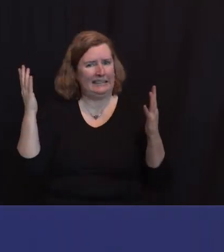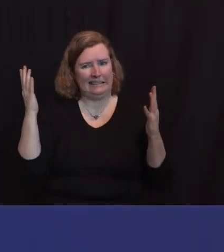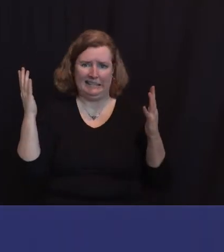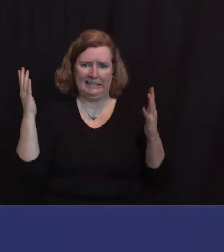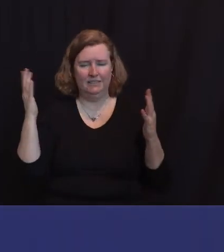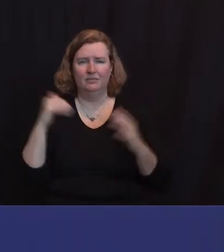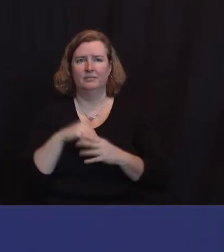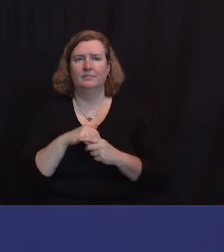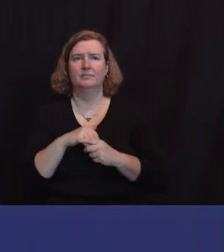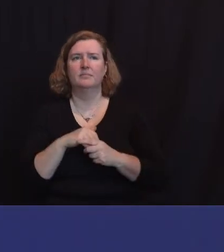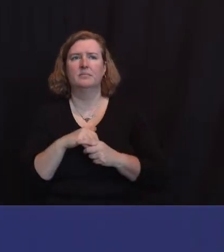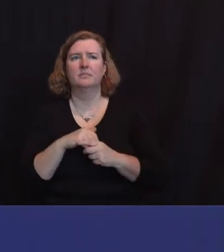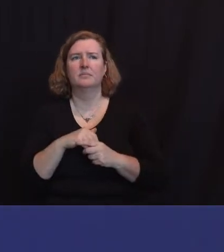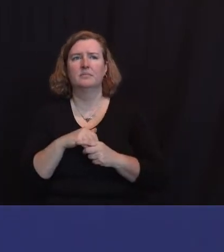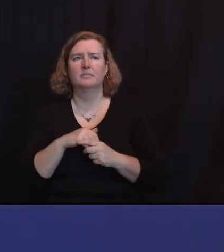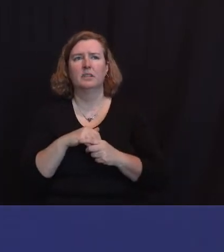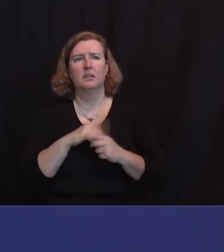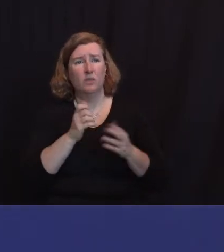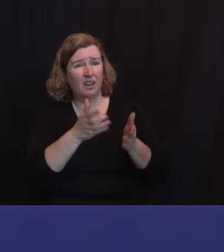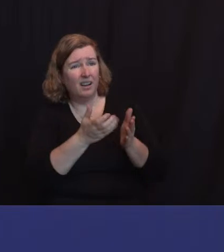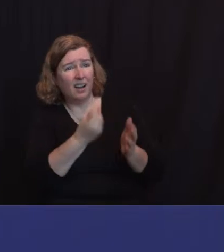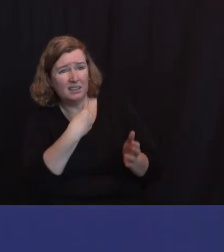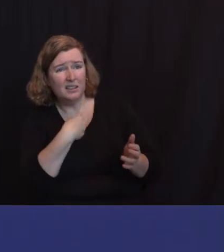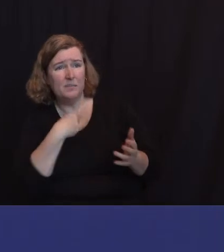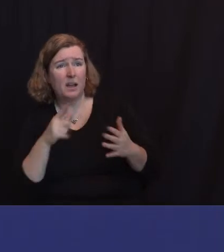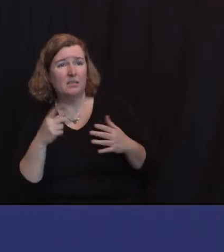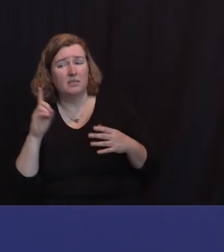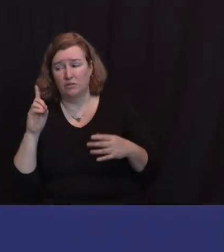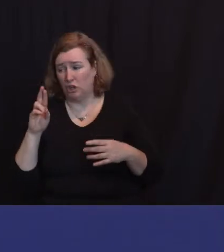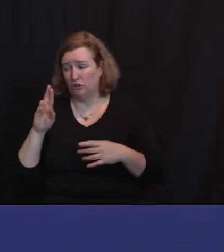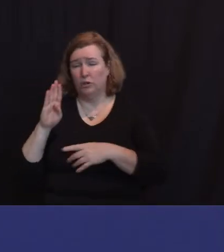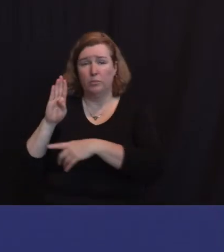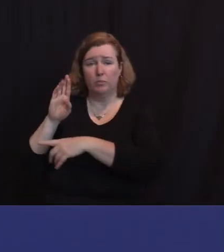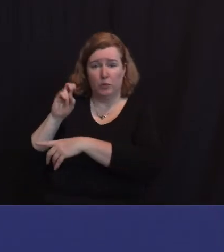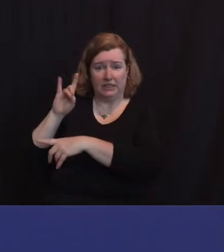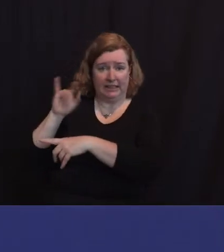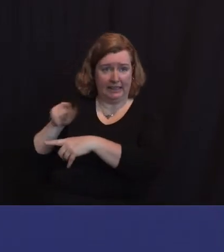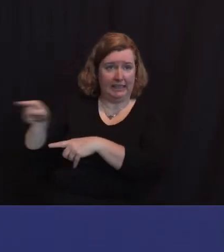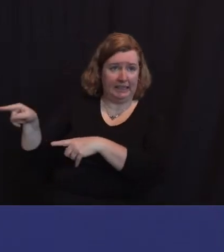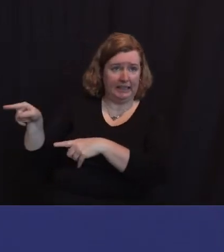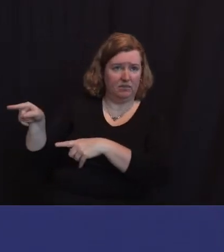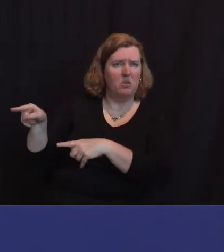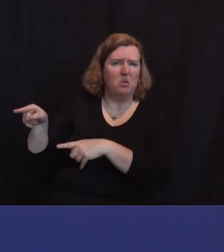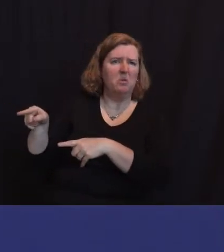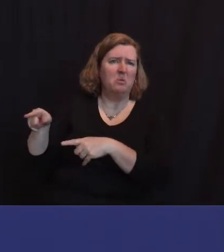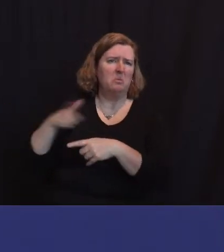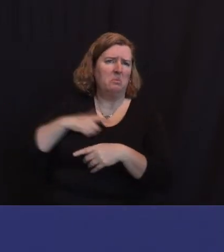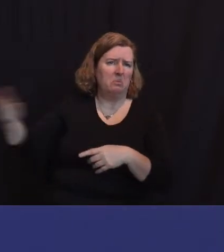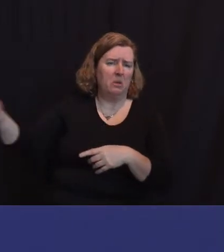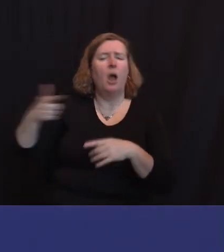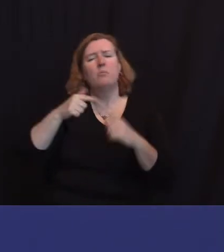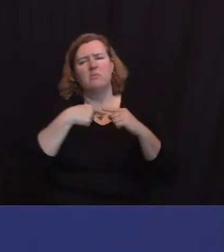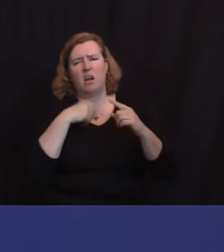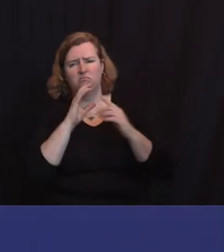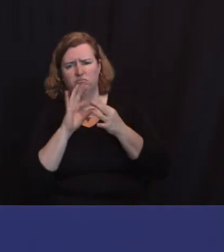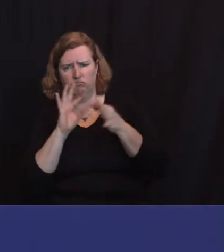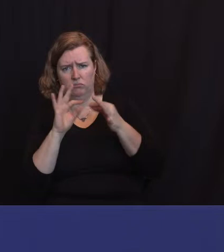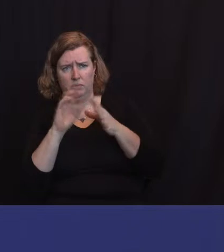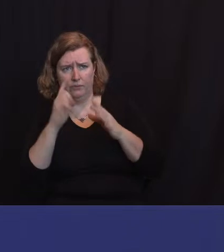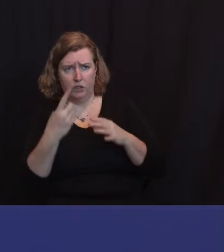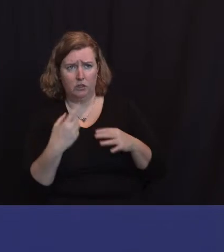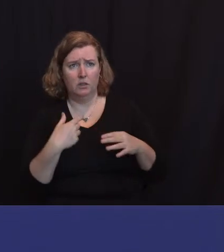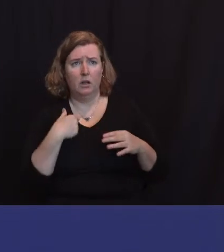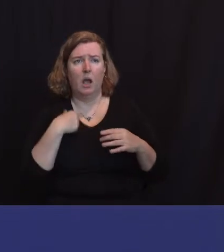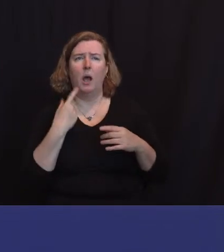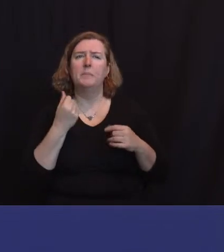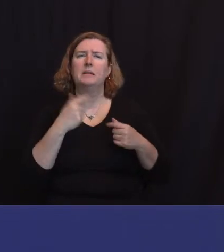These kind of although you did ask Eddie for one of them, so I'll throw it back to him in one sec. Are we on pause versus thinking? We're